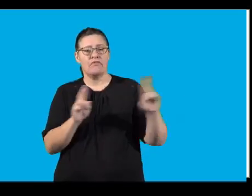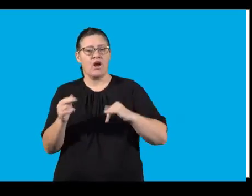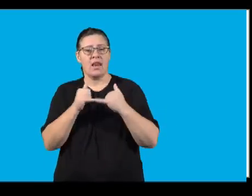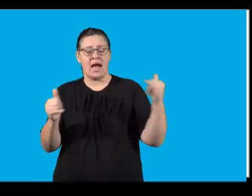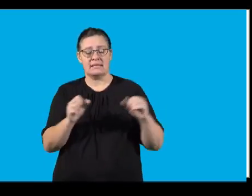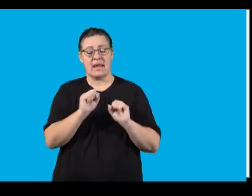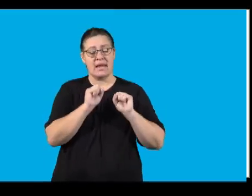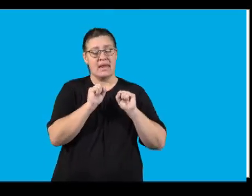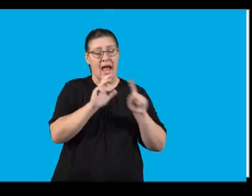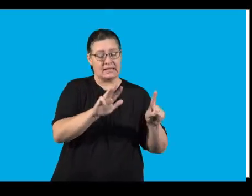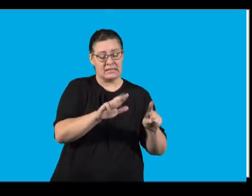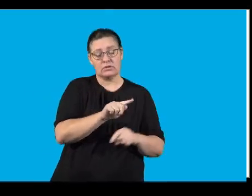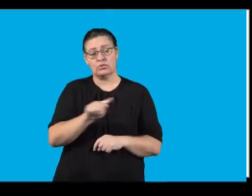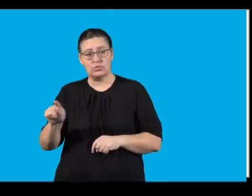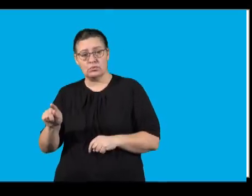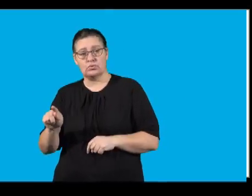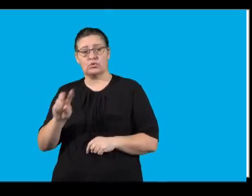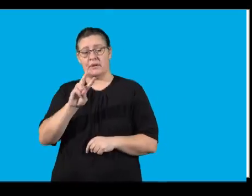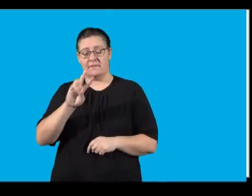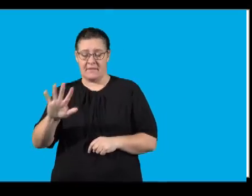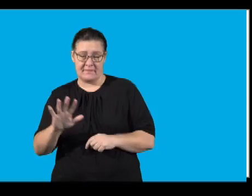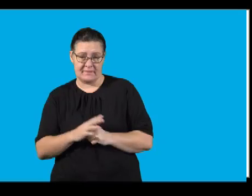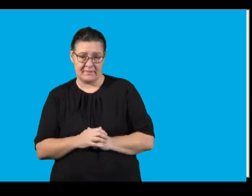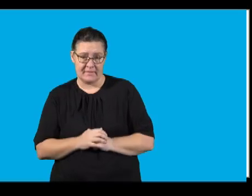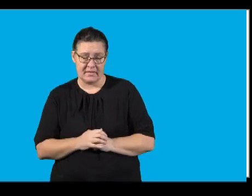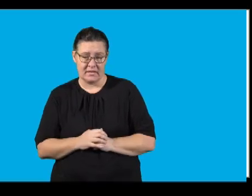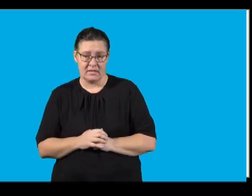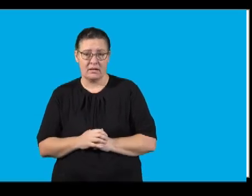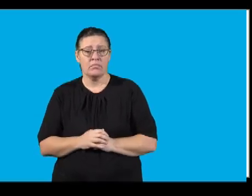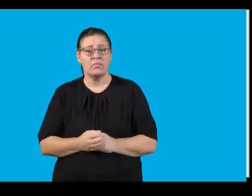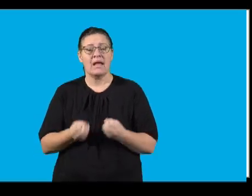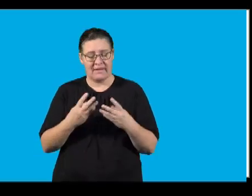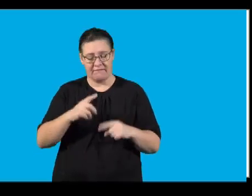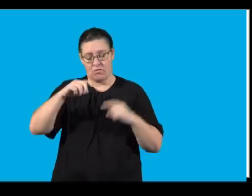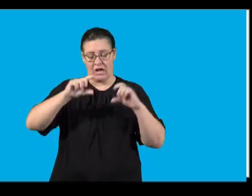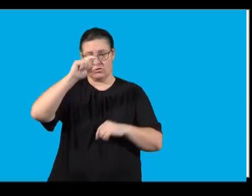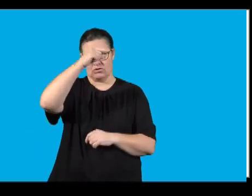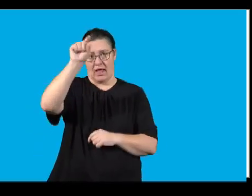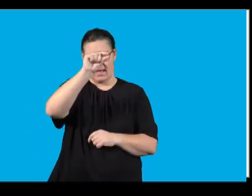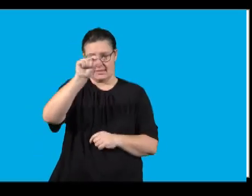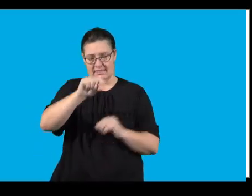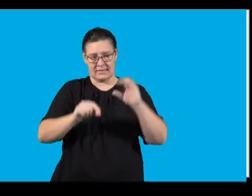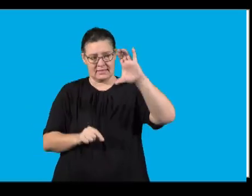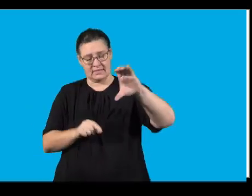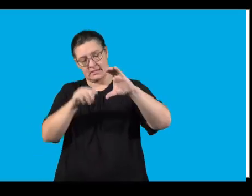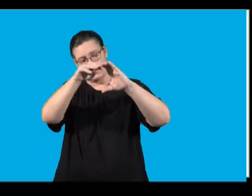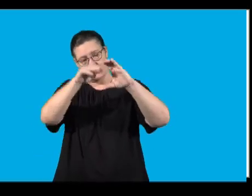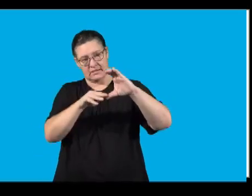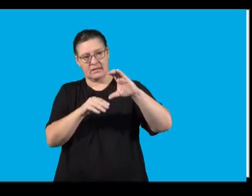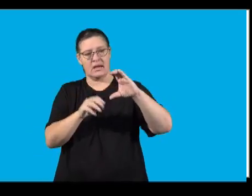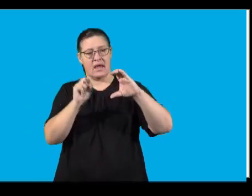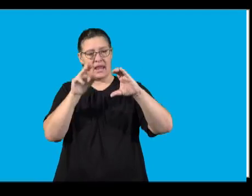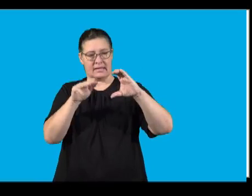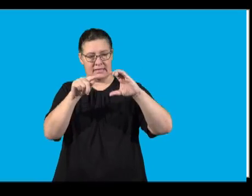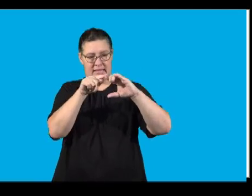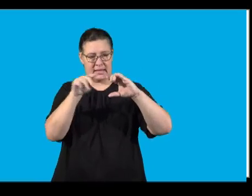question. Refer to lines 19 to 25. Now please take note, you've been given a range there. So if line